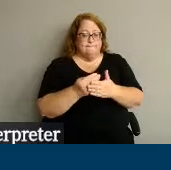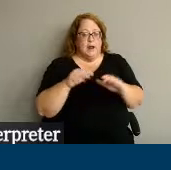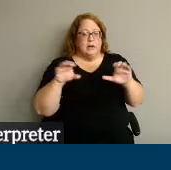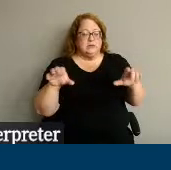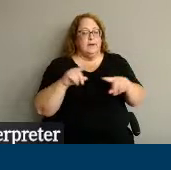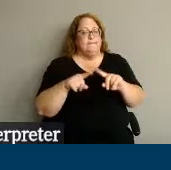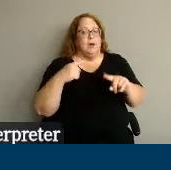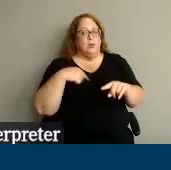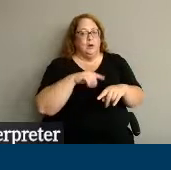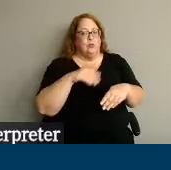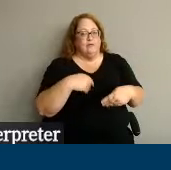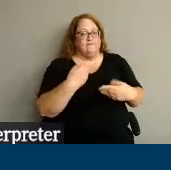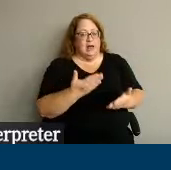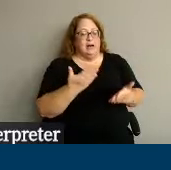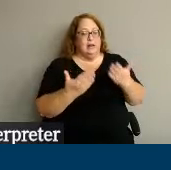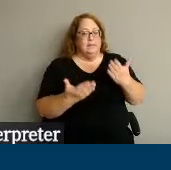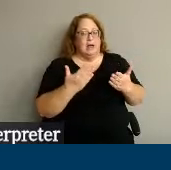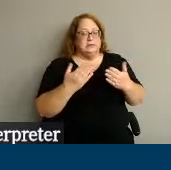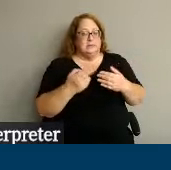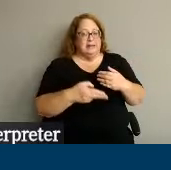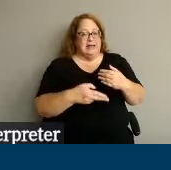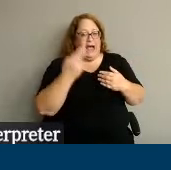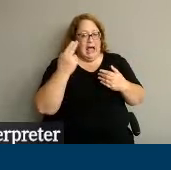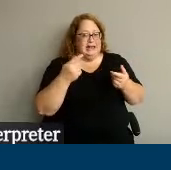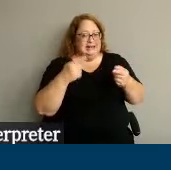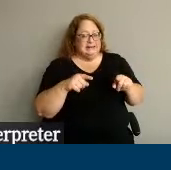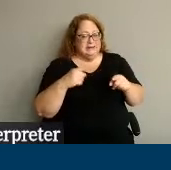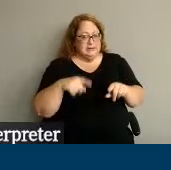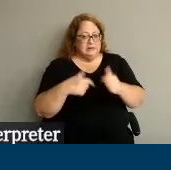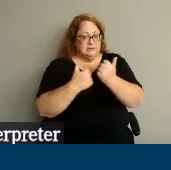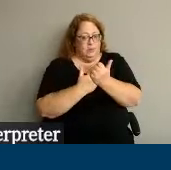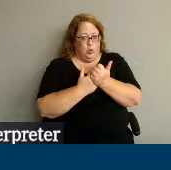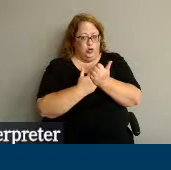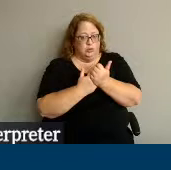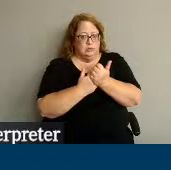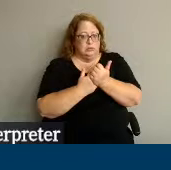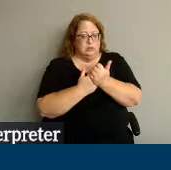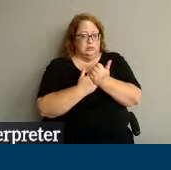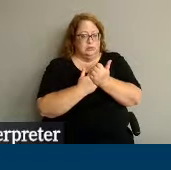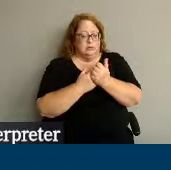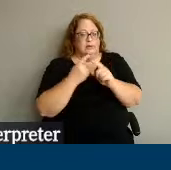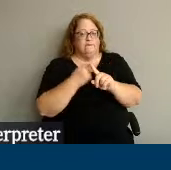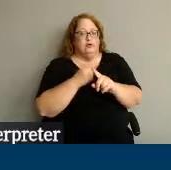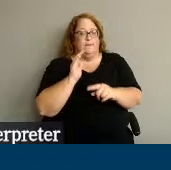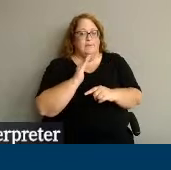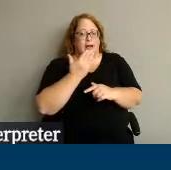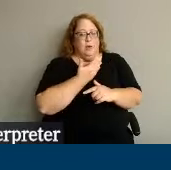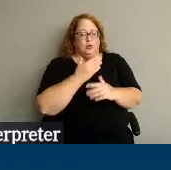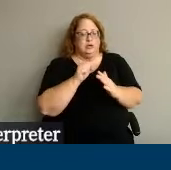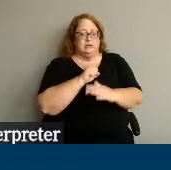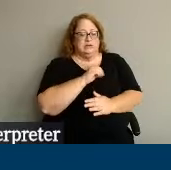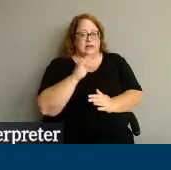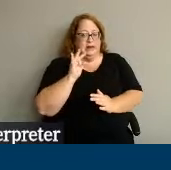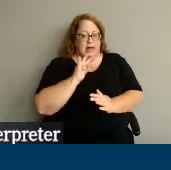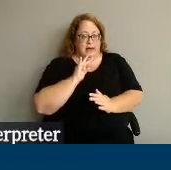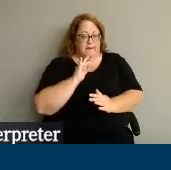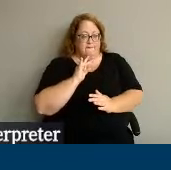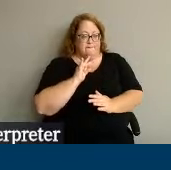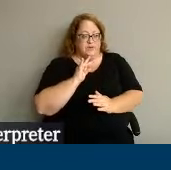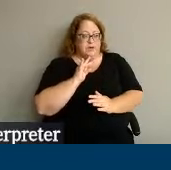yet we're providing possibly high-incident support from our staff for